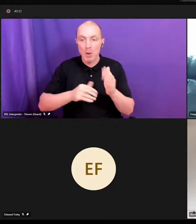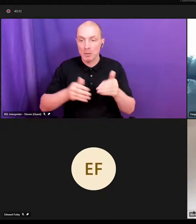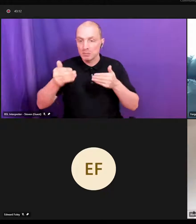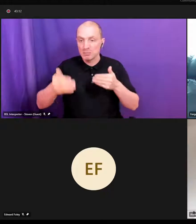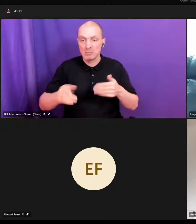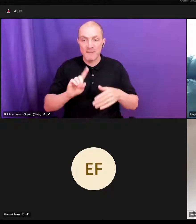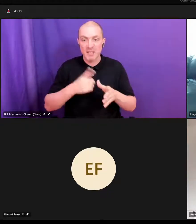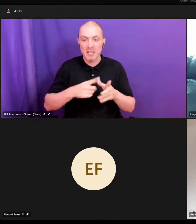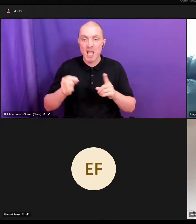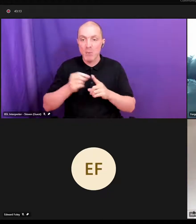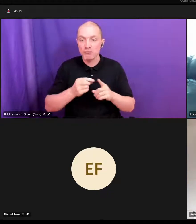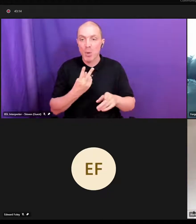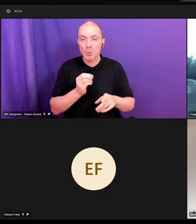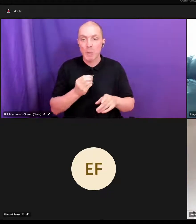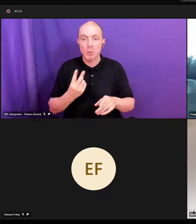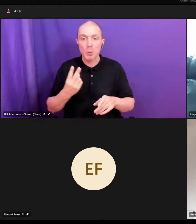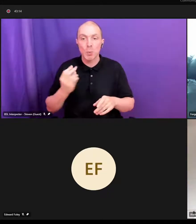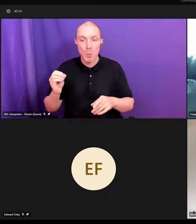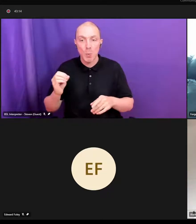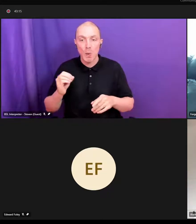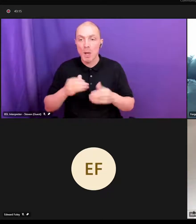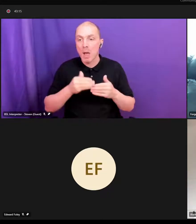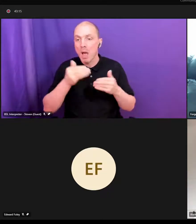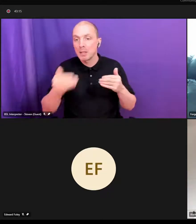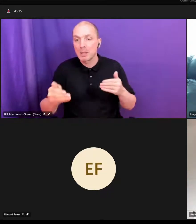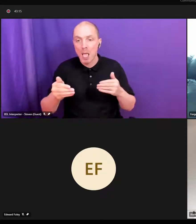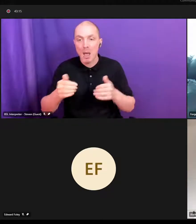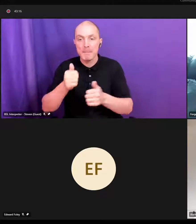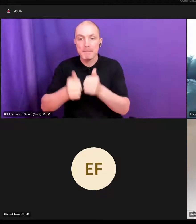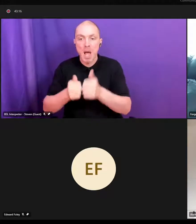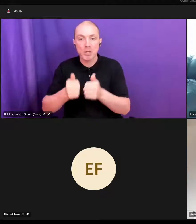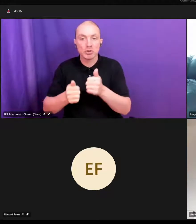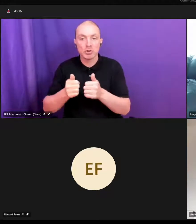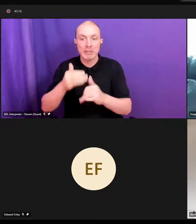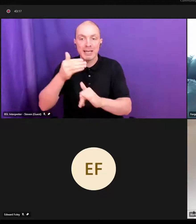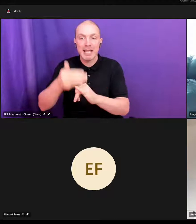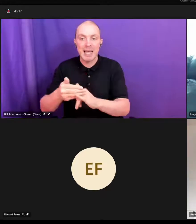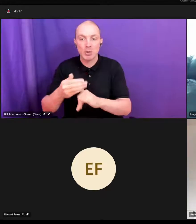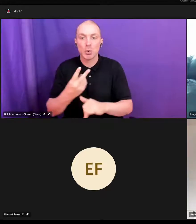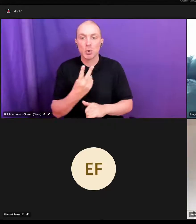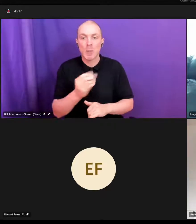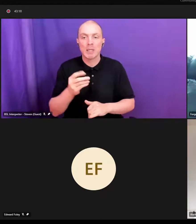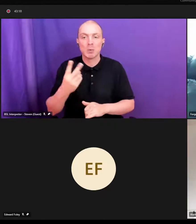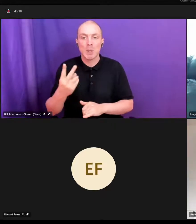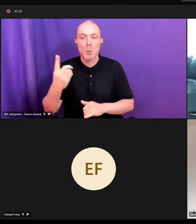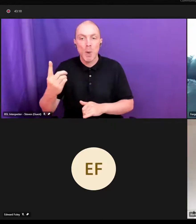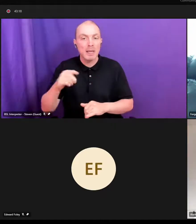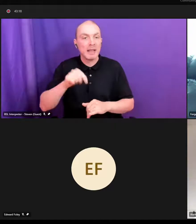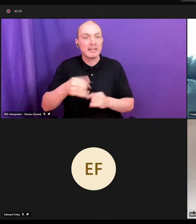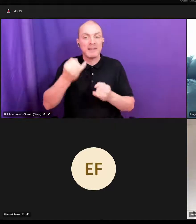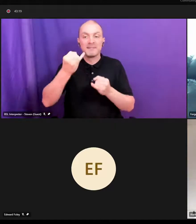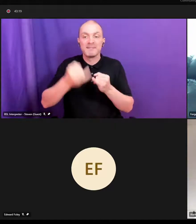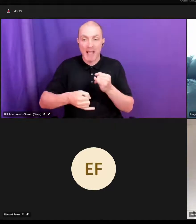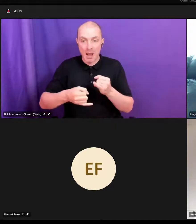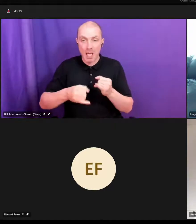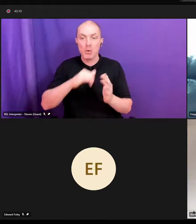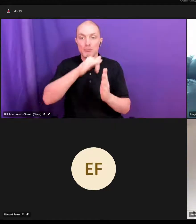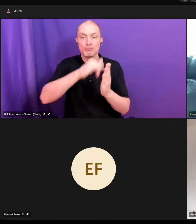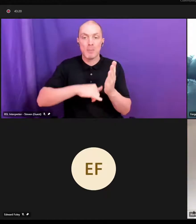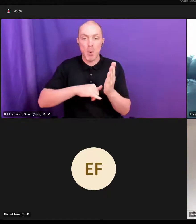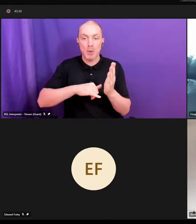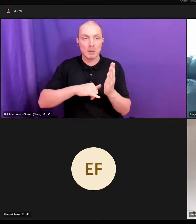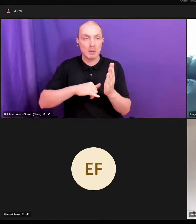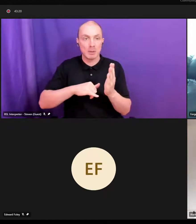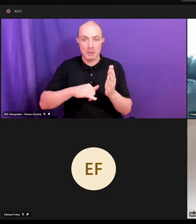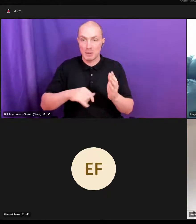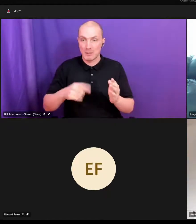April 2020 to the end of March 2021. So this is the final report for